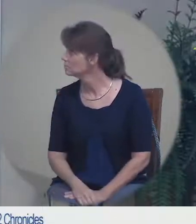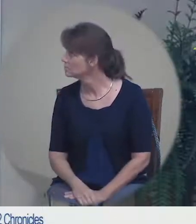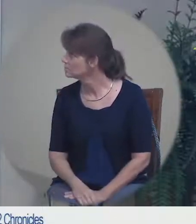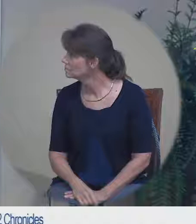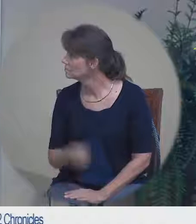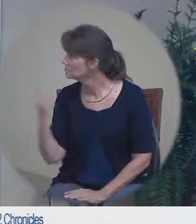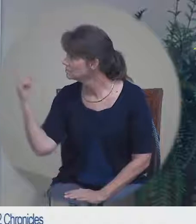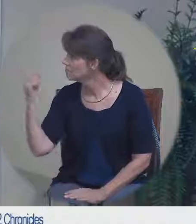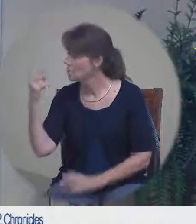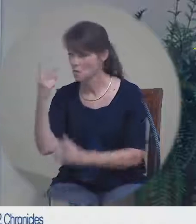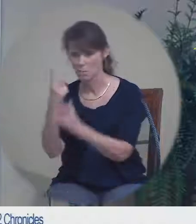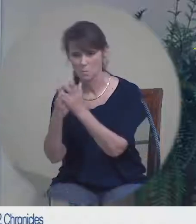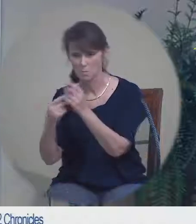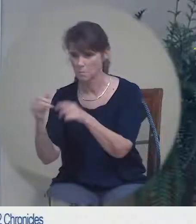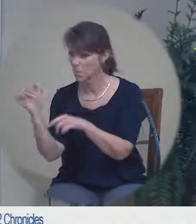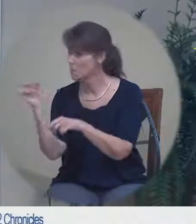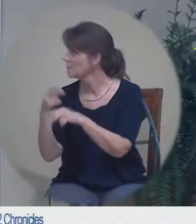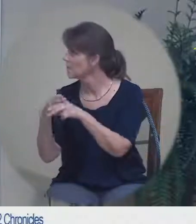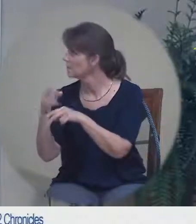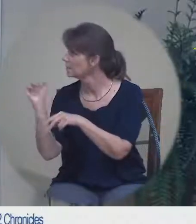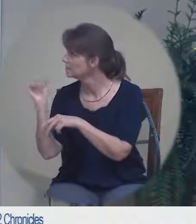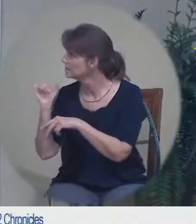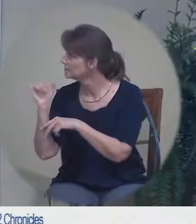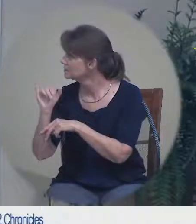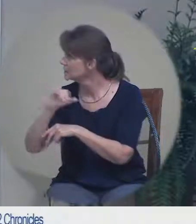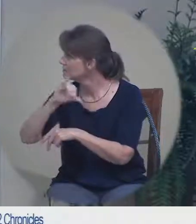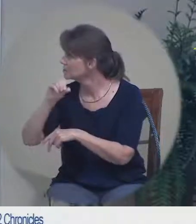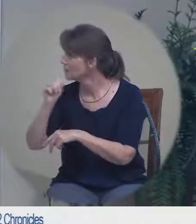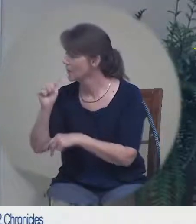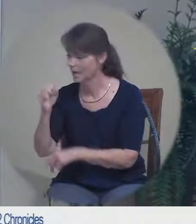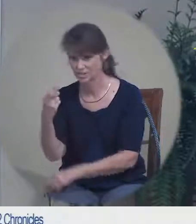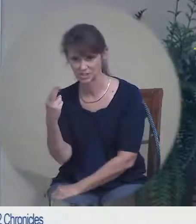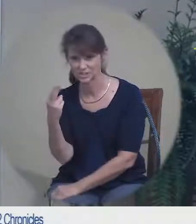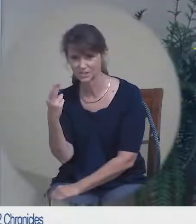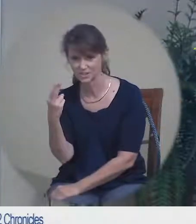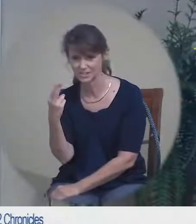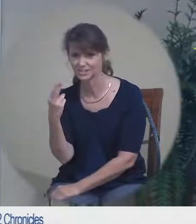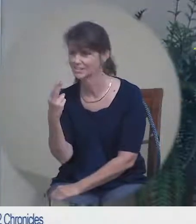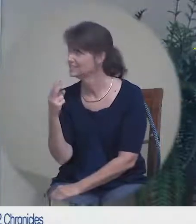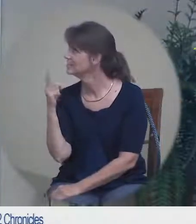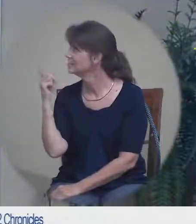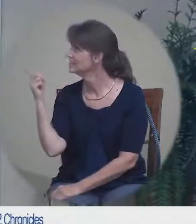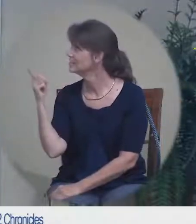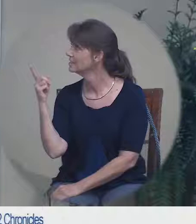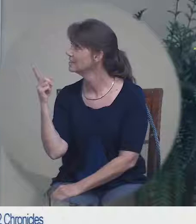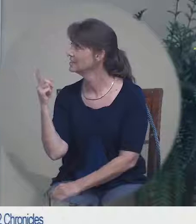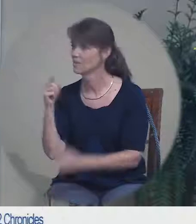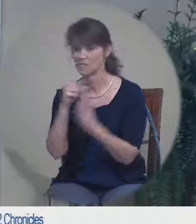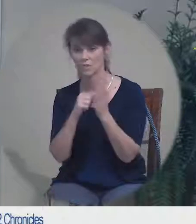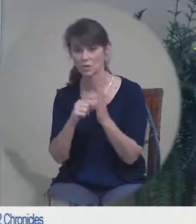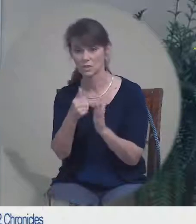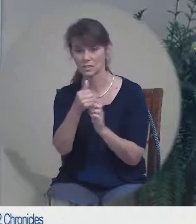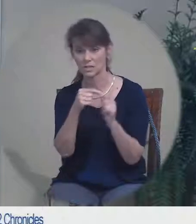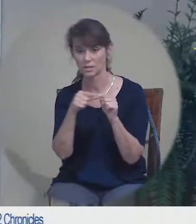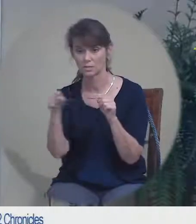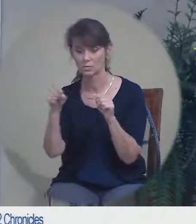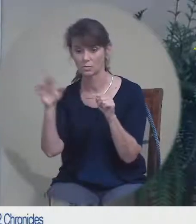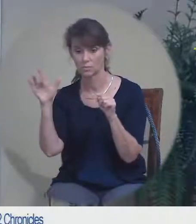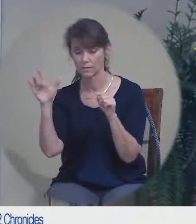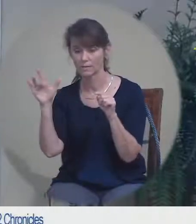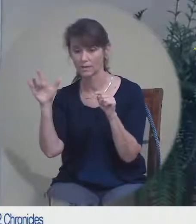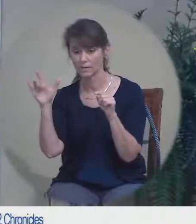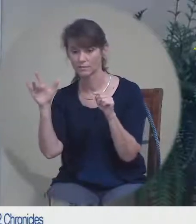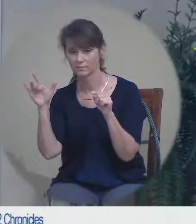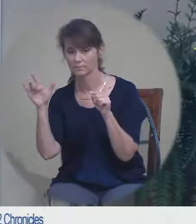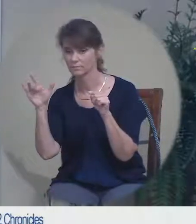with Joash because I can't pronounce the other one, so we're going to go with that. And he's found really in verses 10 through 25 of